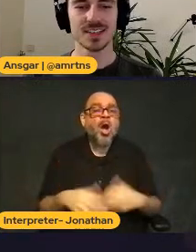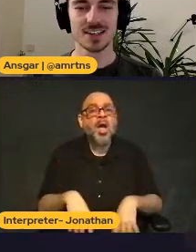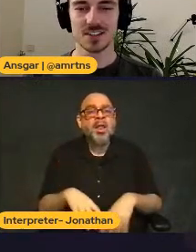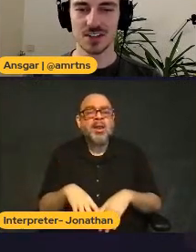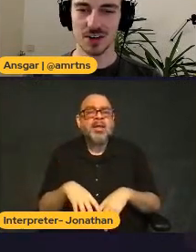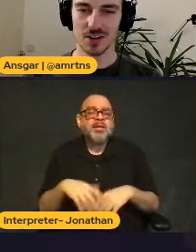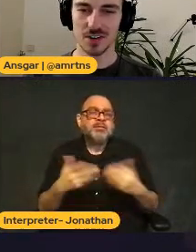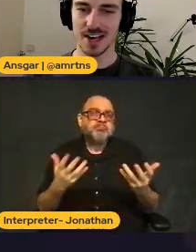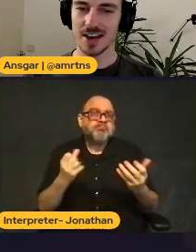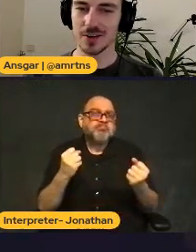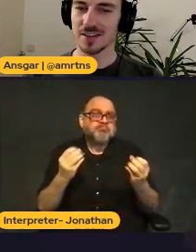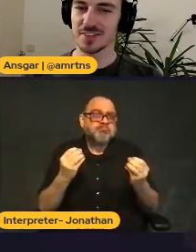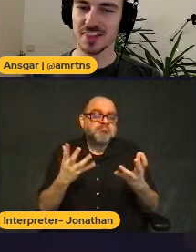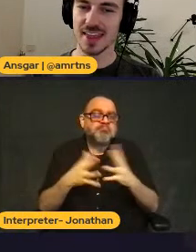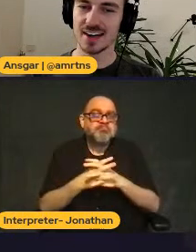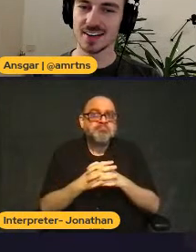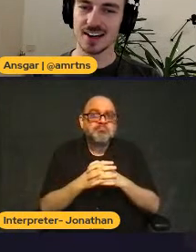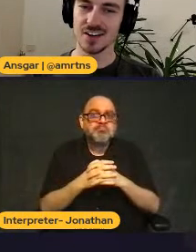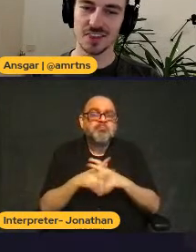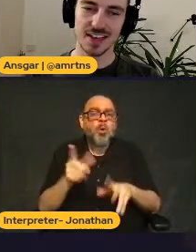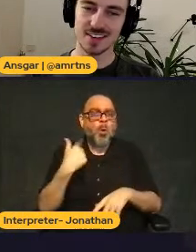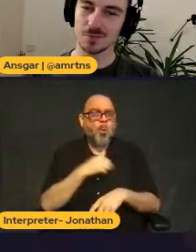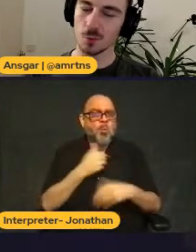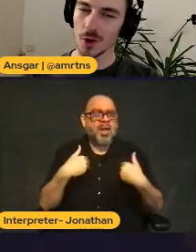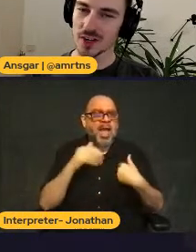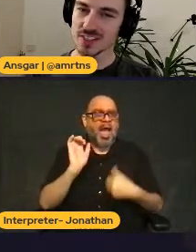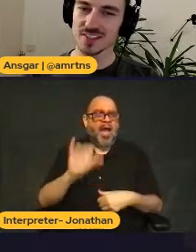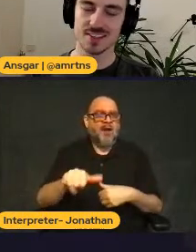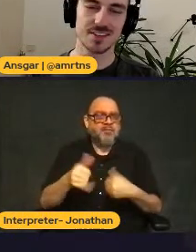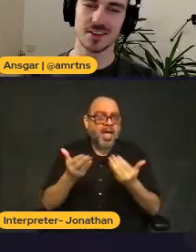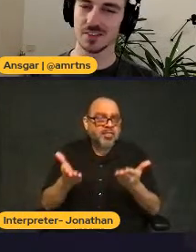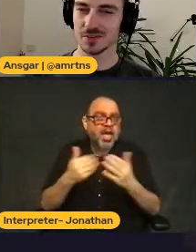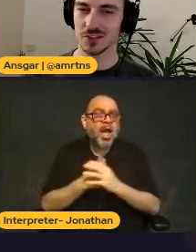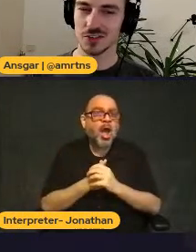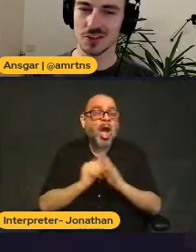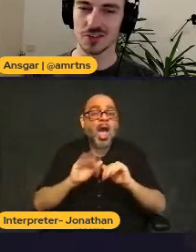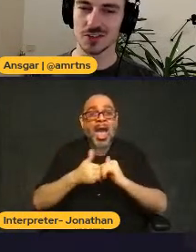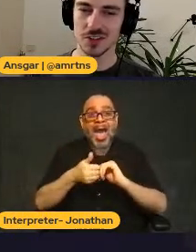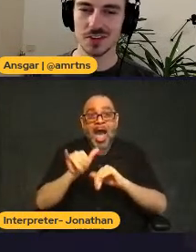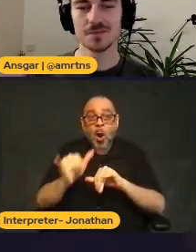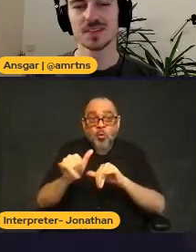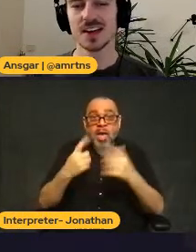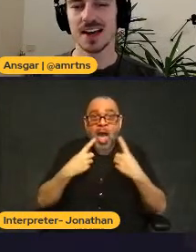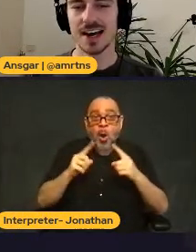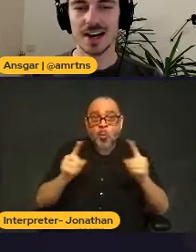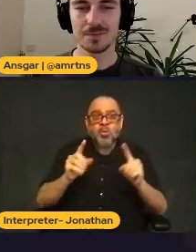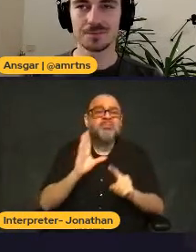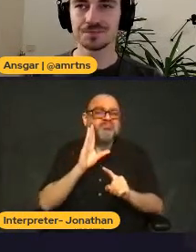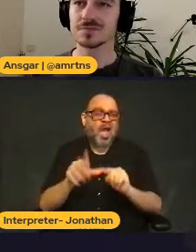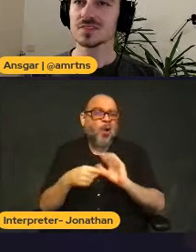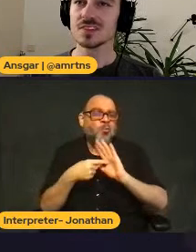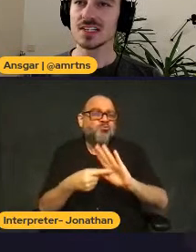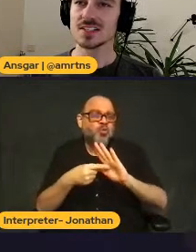boilerplate. So we have that there. How that works, something I'm going to show you soon.